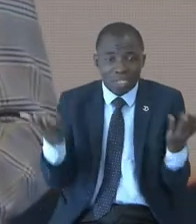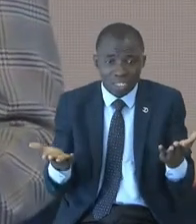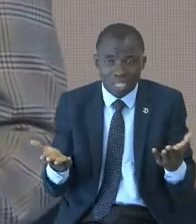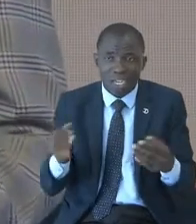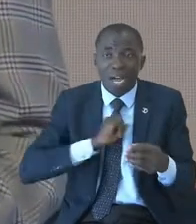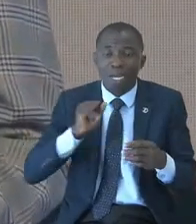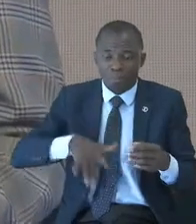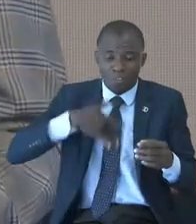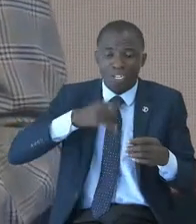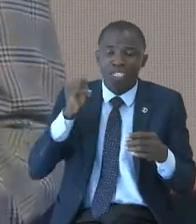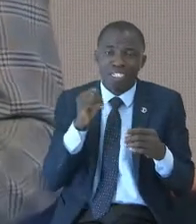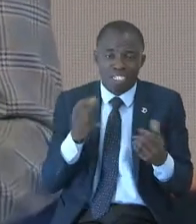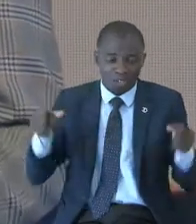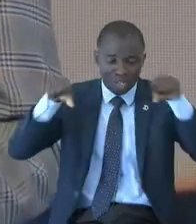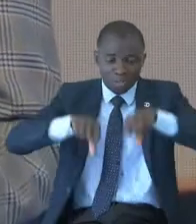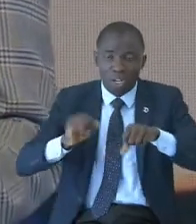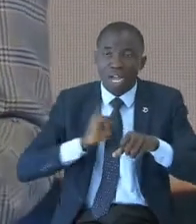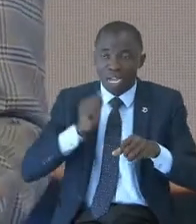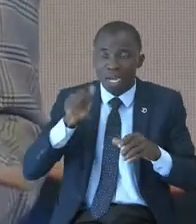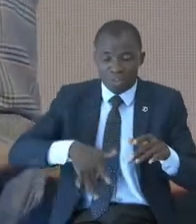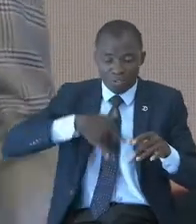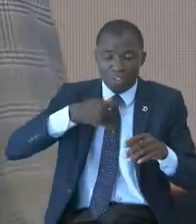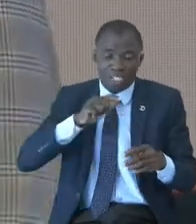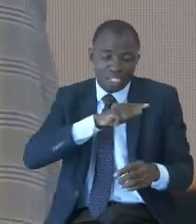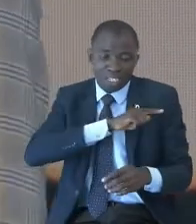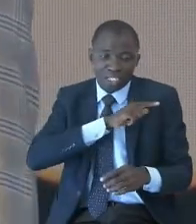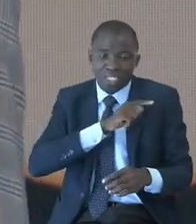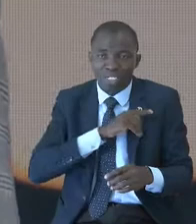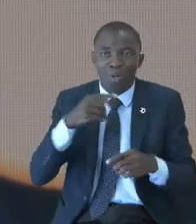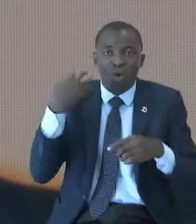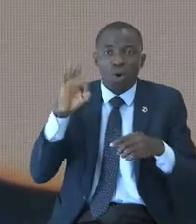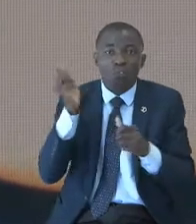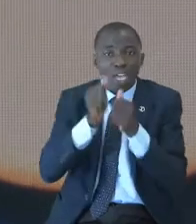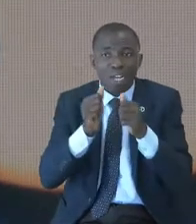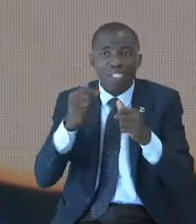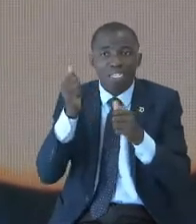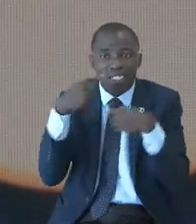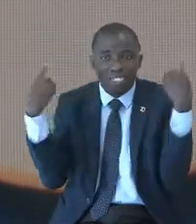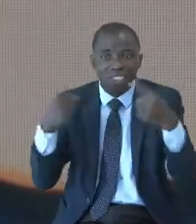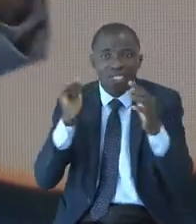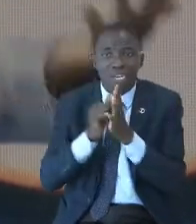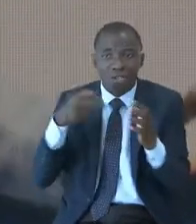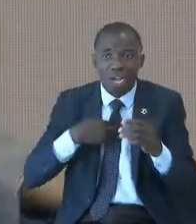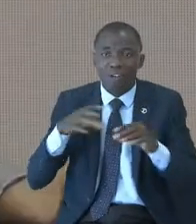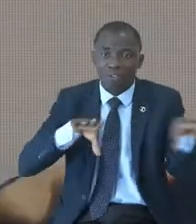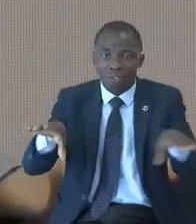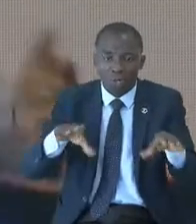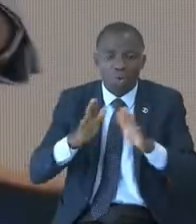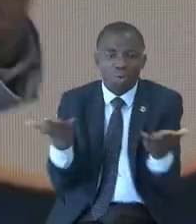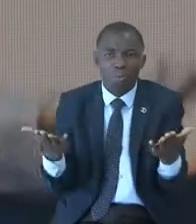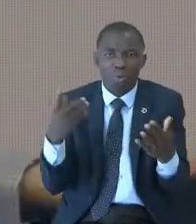I'm feeling the condemnation. I'm feeling the heat of everything that you have done. Open the